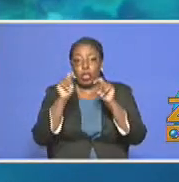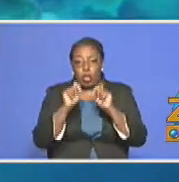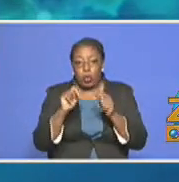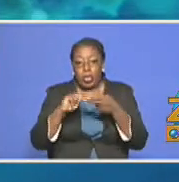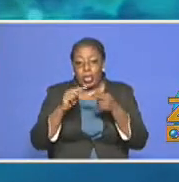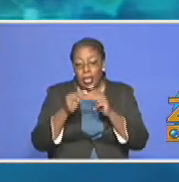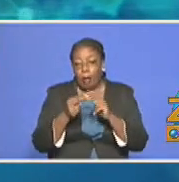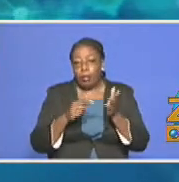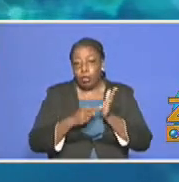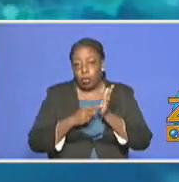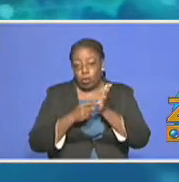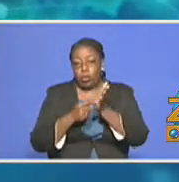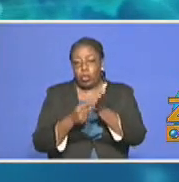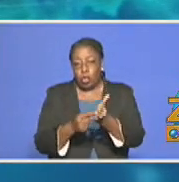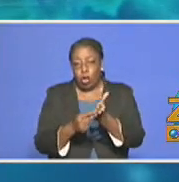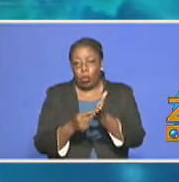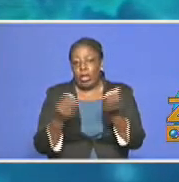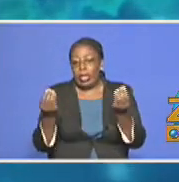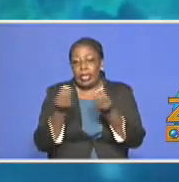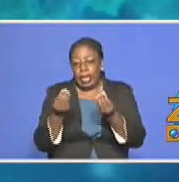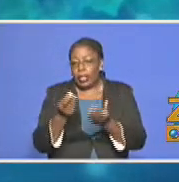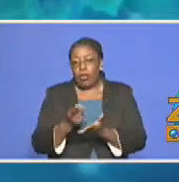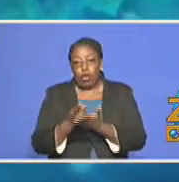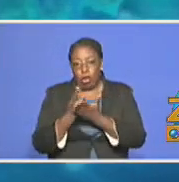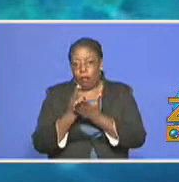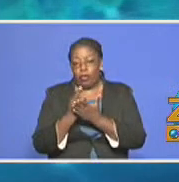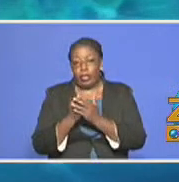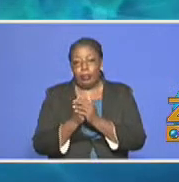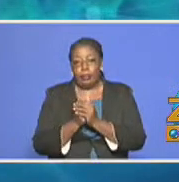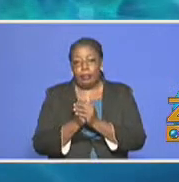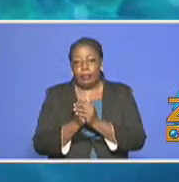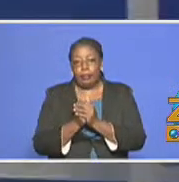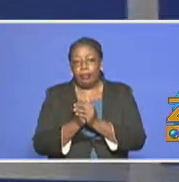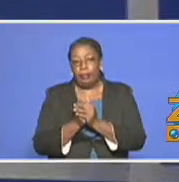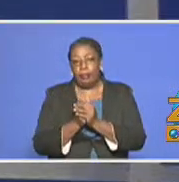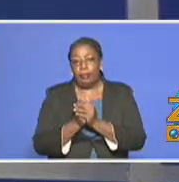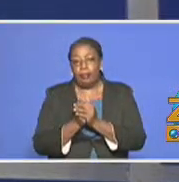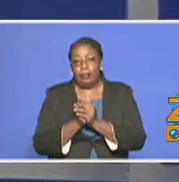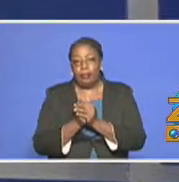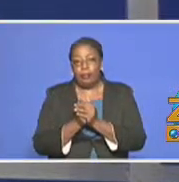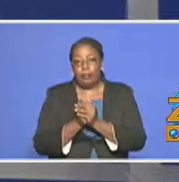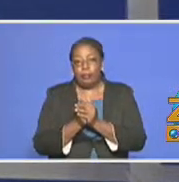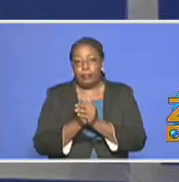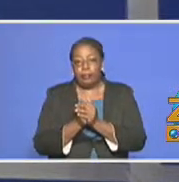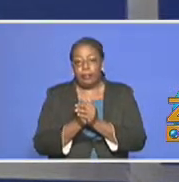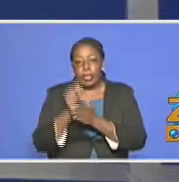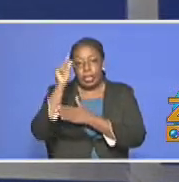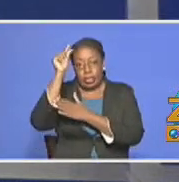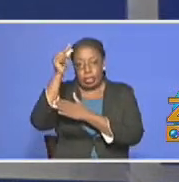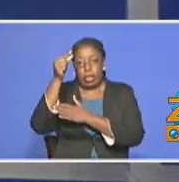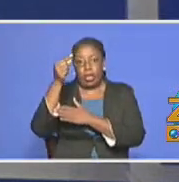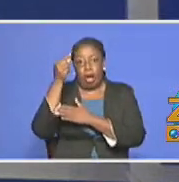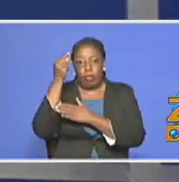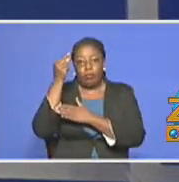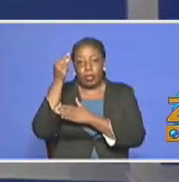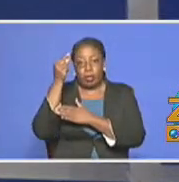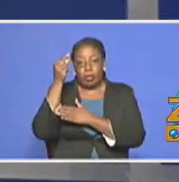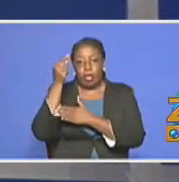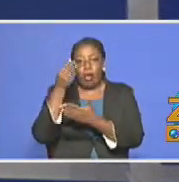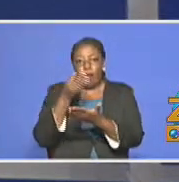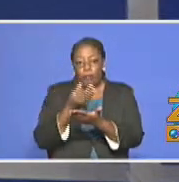dashboard also showing no recoveries. Well, the government's earmarked funds